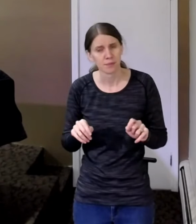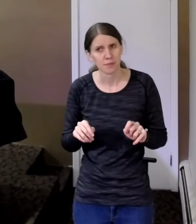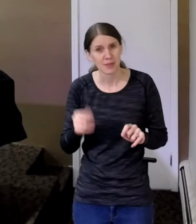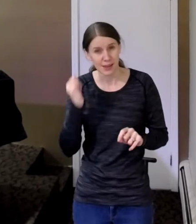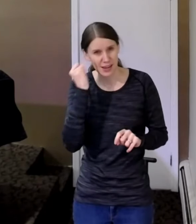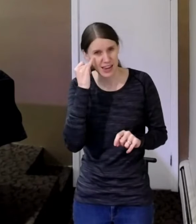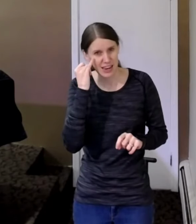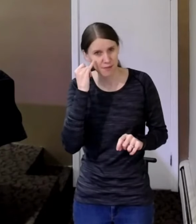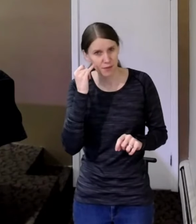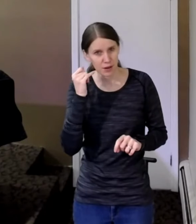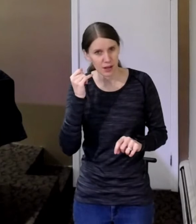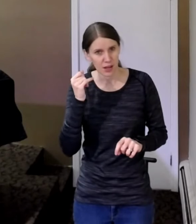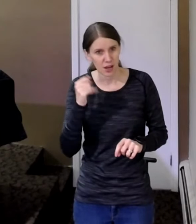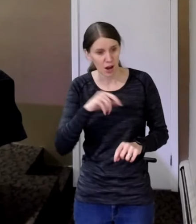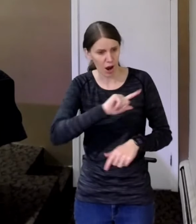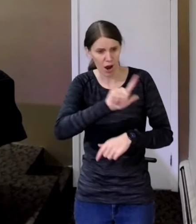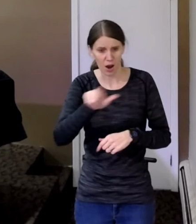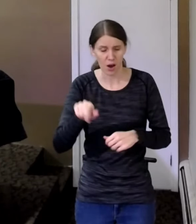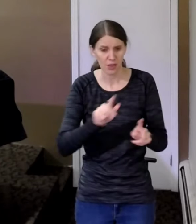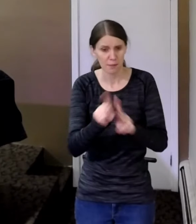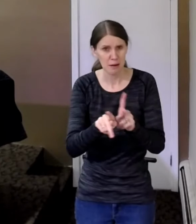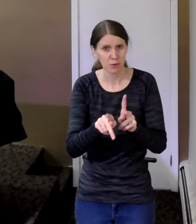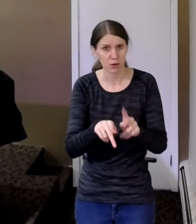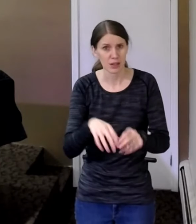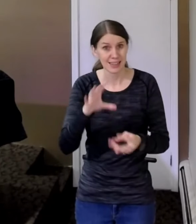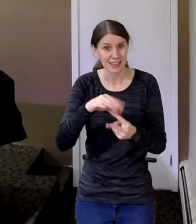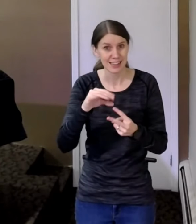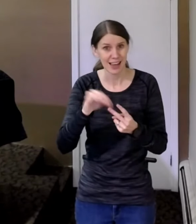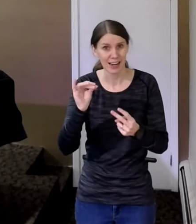if they had chosen compassion over judgment,